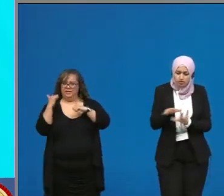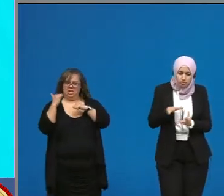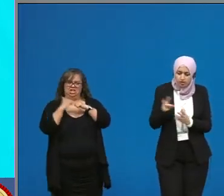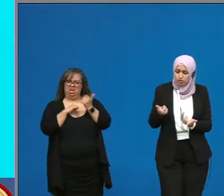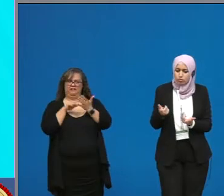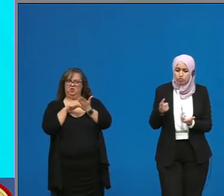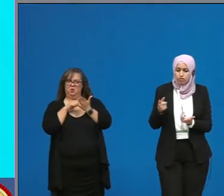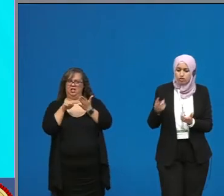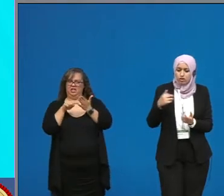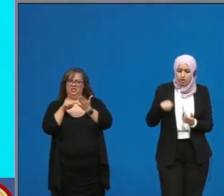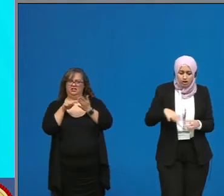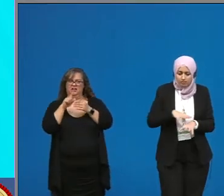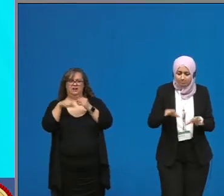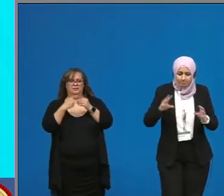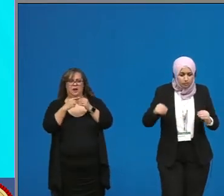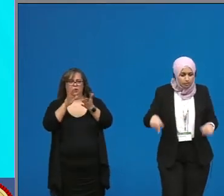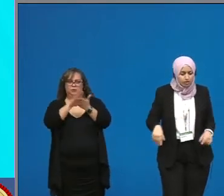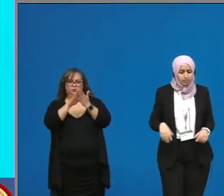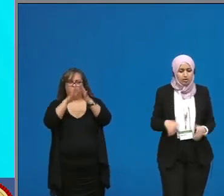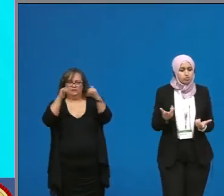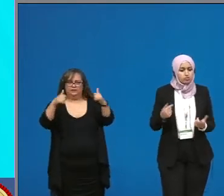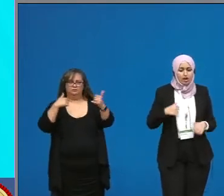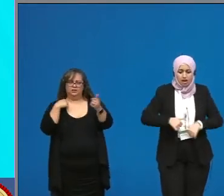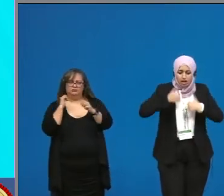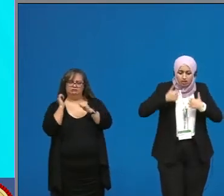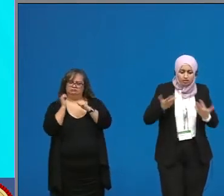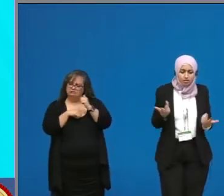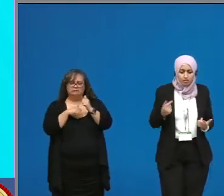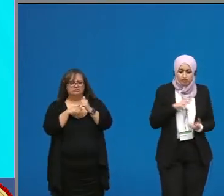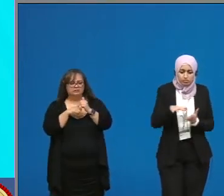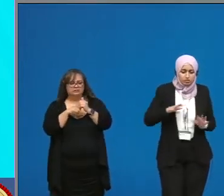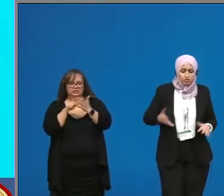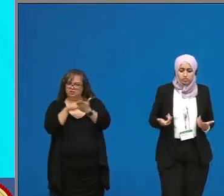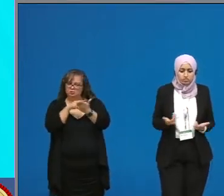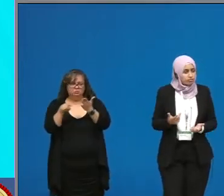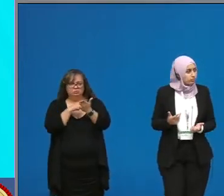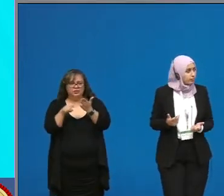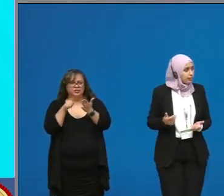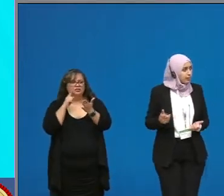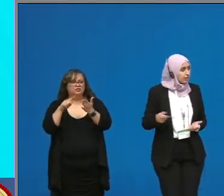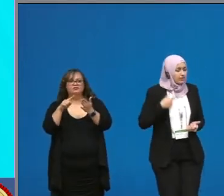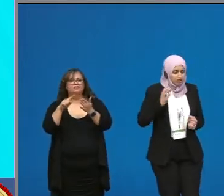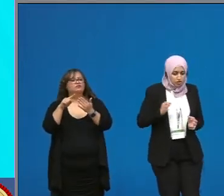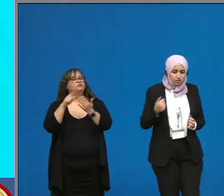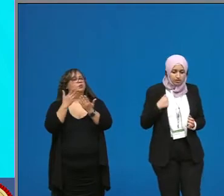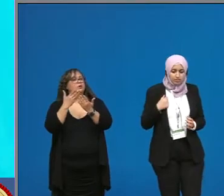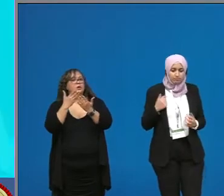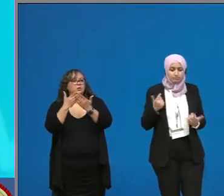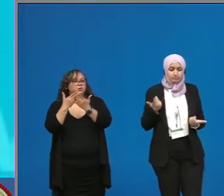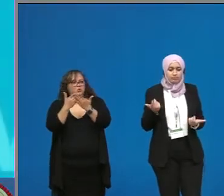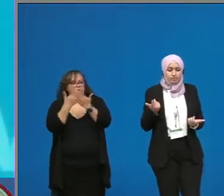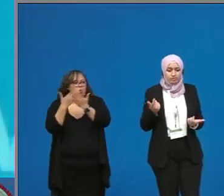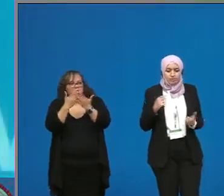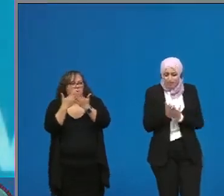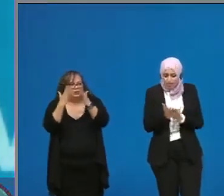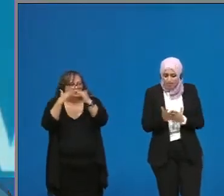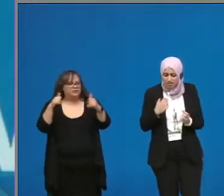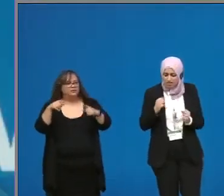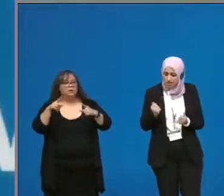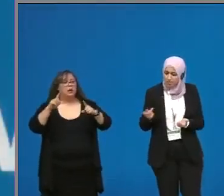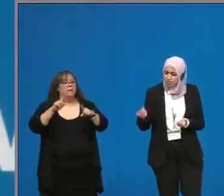on the schooling system, by the way, but this I have to give credits to my old high school in Jordan, Amman National School. The school was